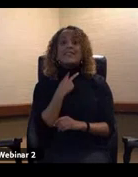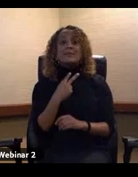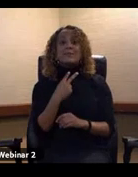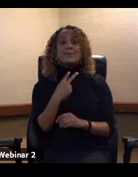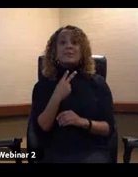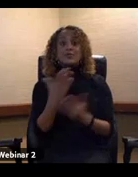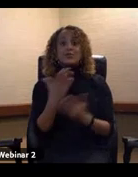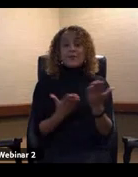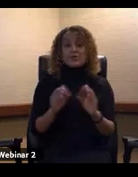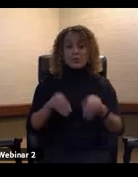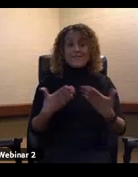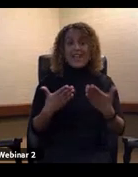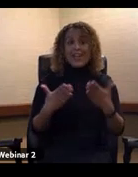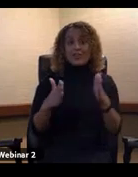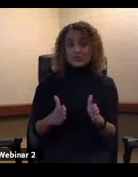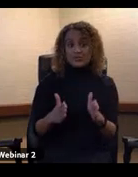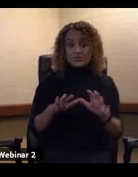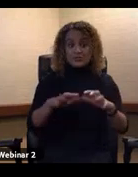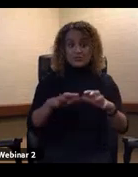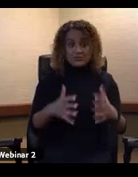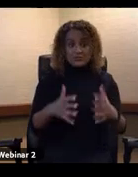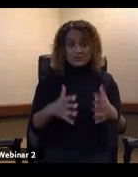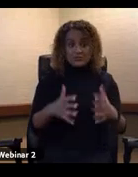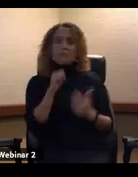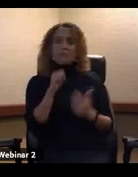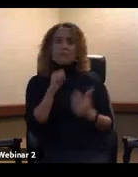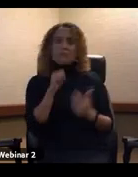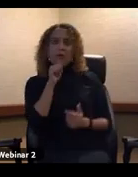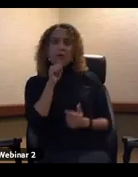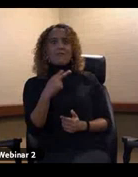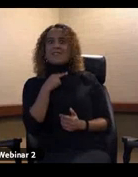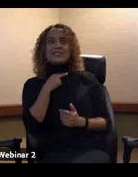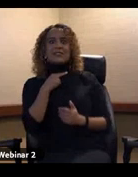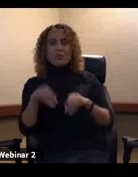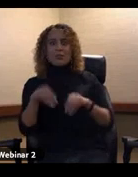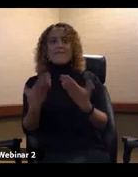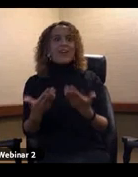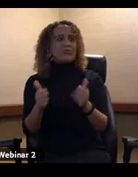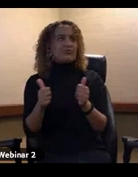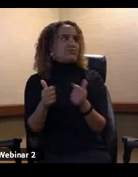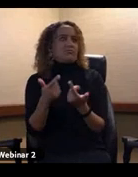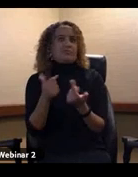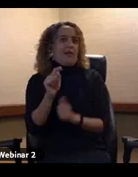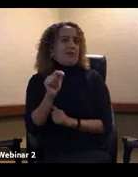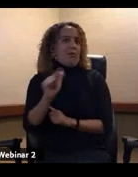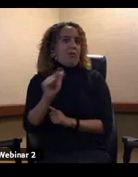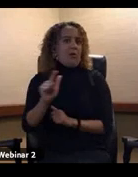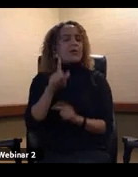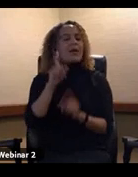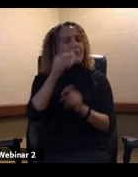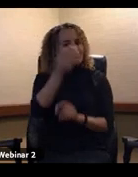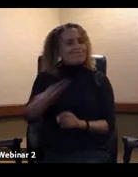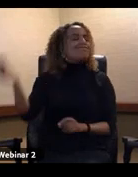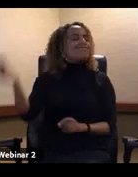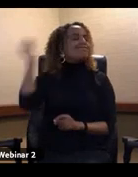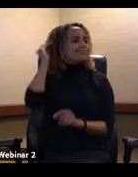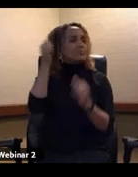service providers, especially ones that are not victim service providers at all, need to be very mindful that all activities they